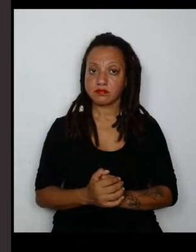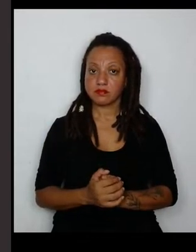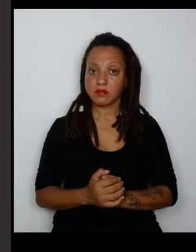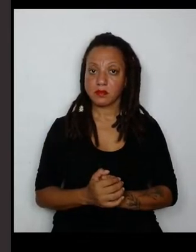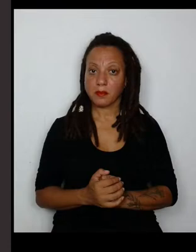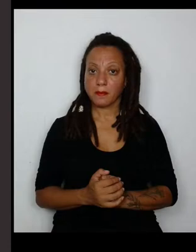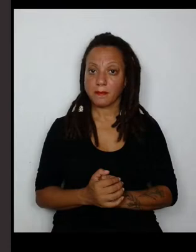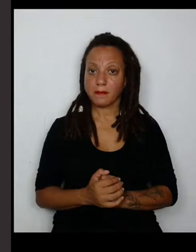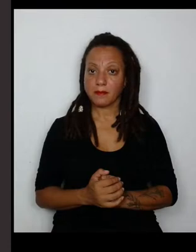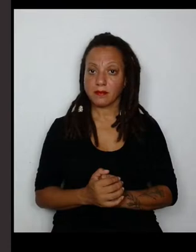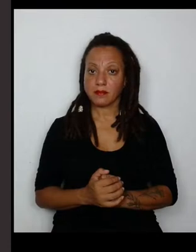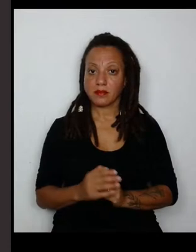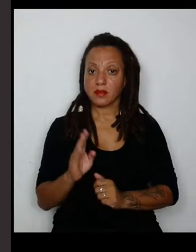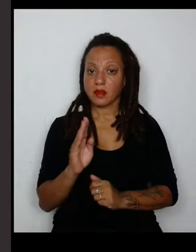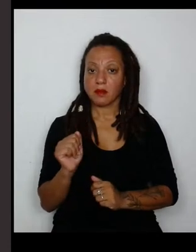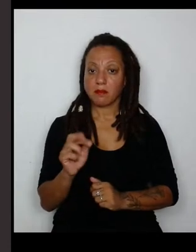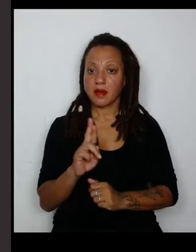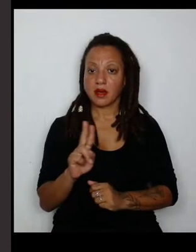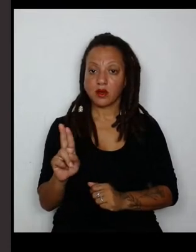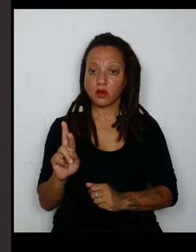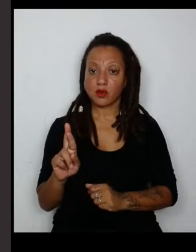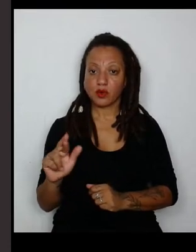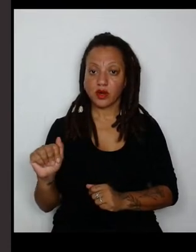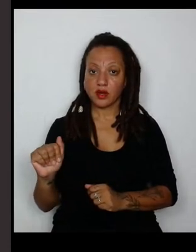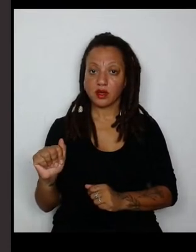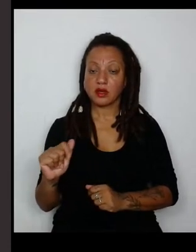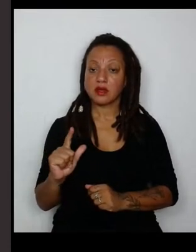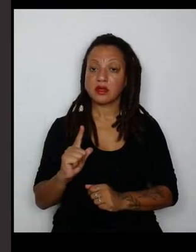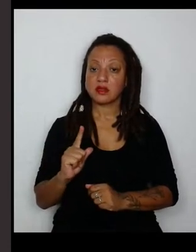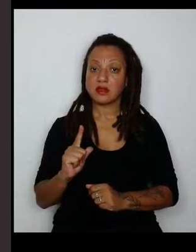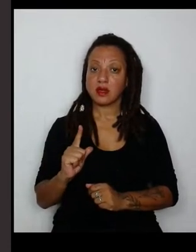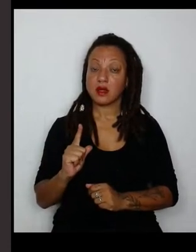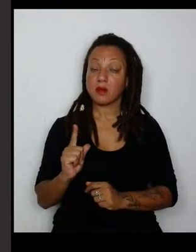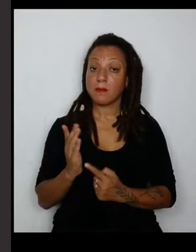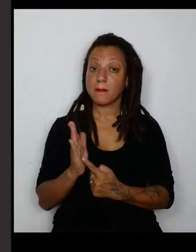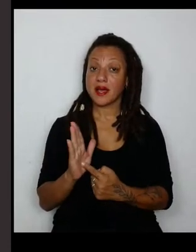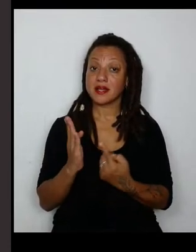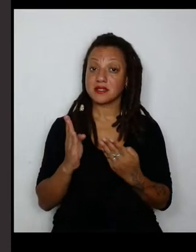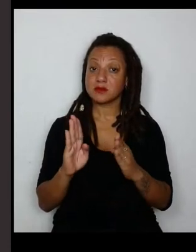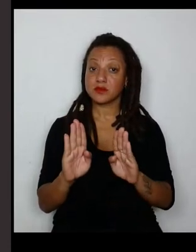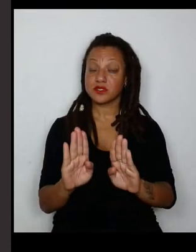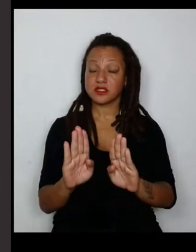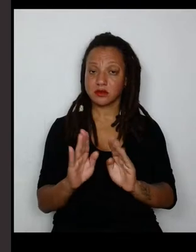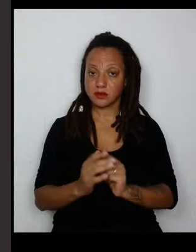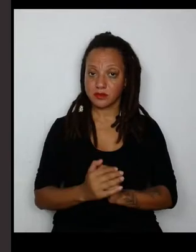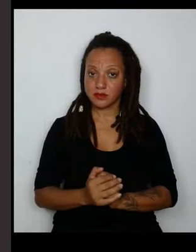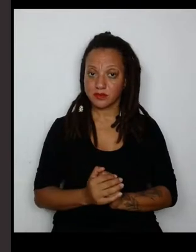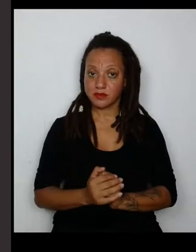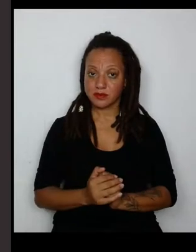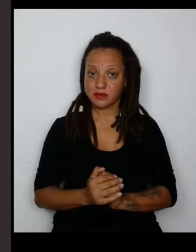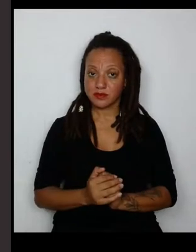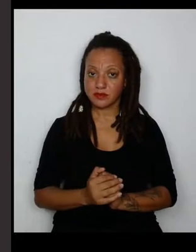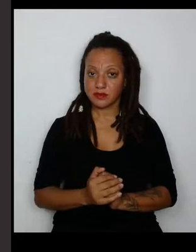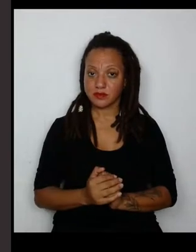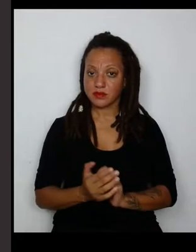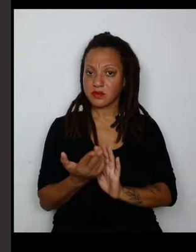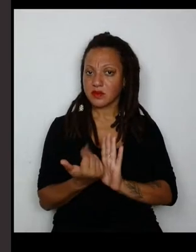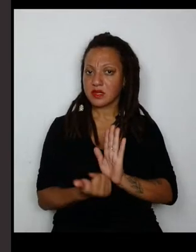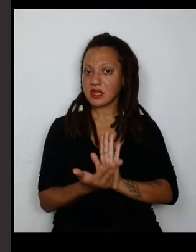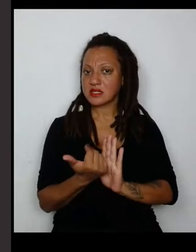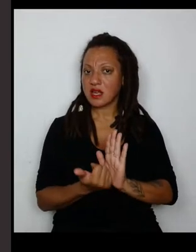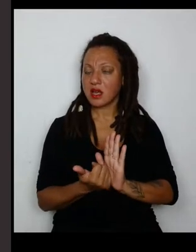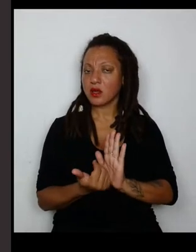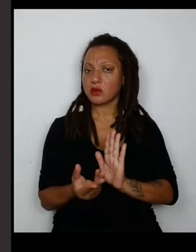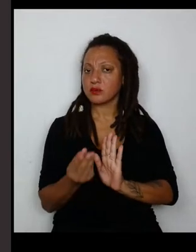spread is a variable exposition about desire in the pacific and fluid gender identities and sexualities next slide